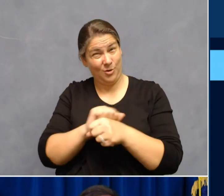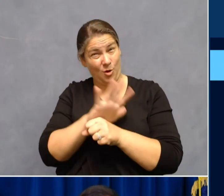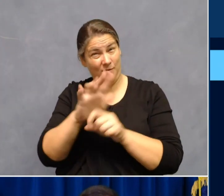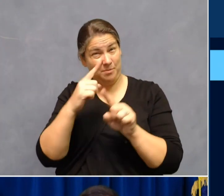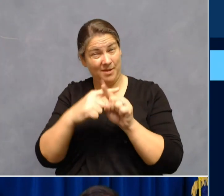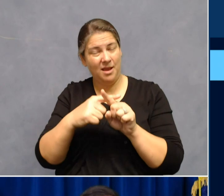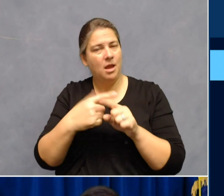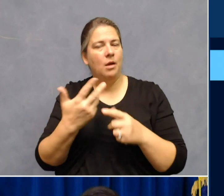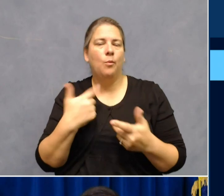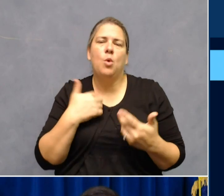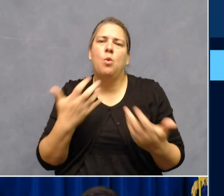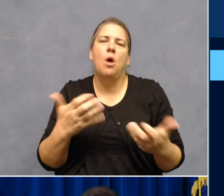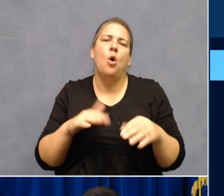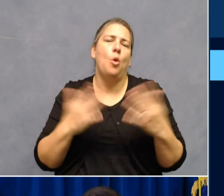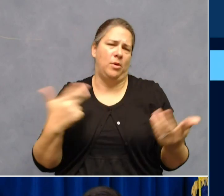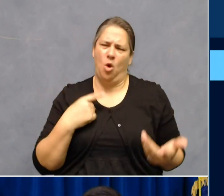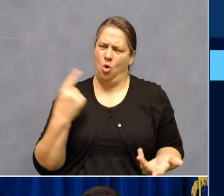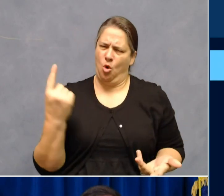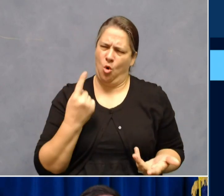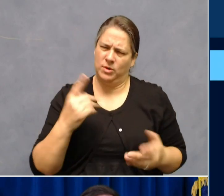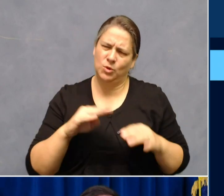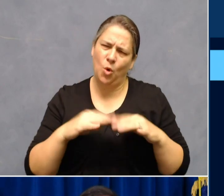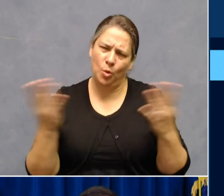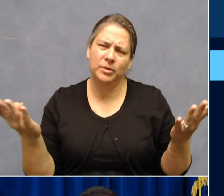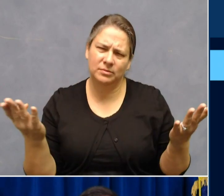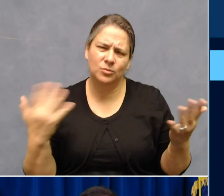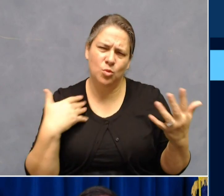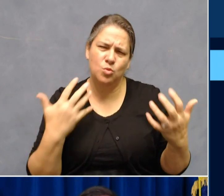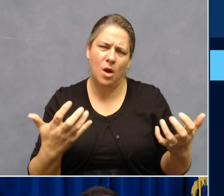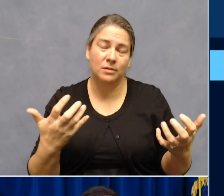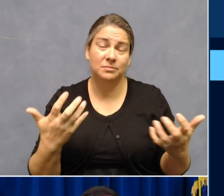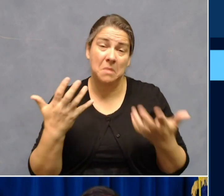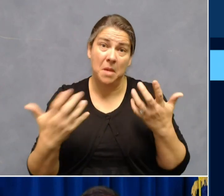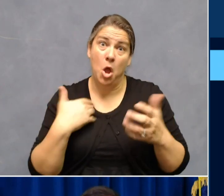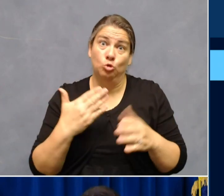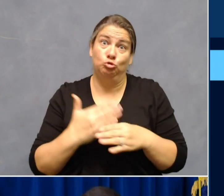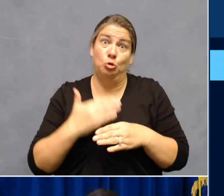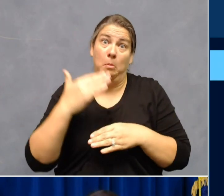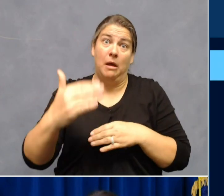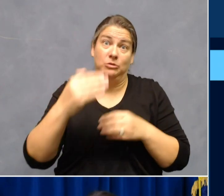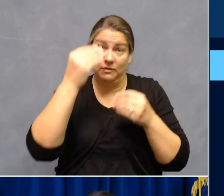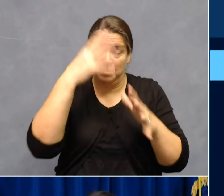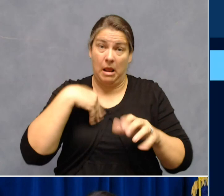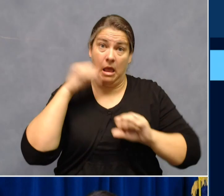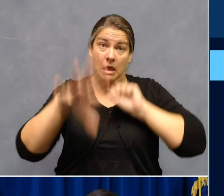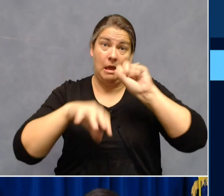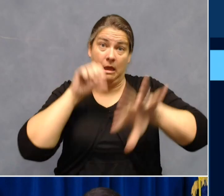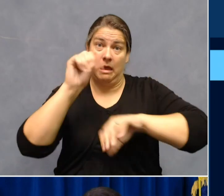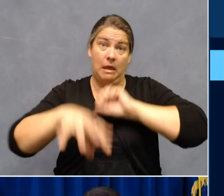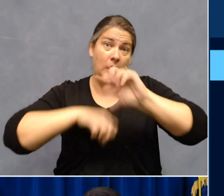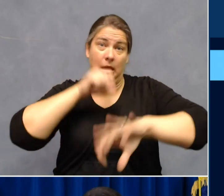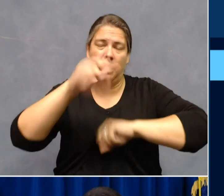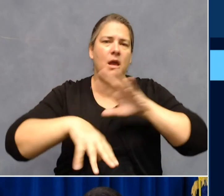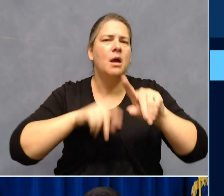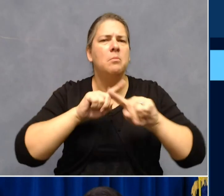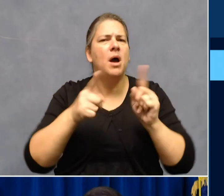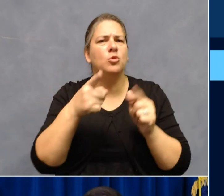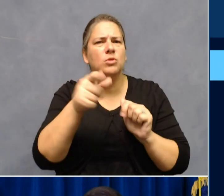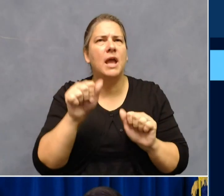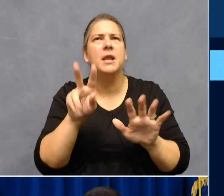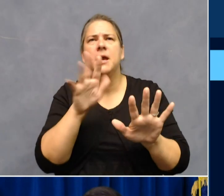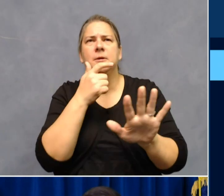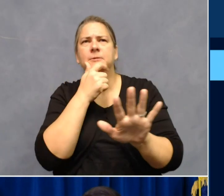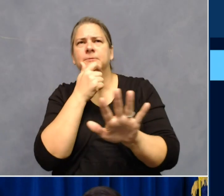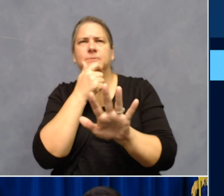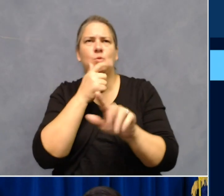you probably more than you want, but you can look at the parts and pieces that you need to. All right, so